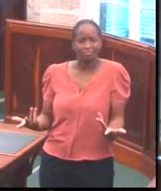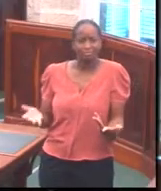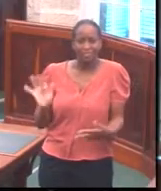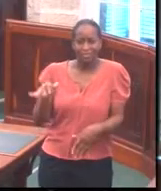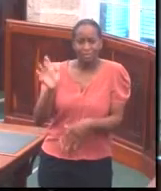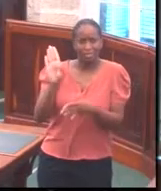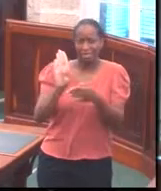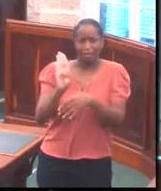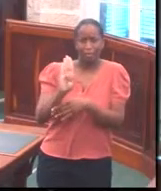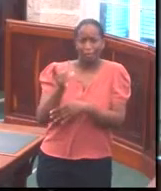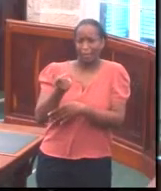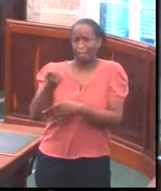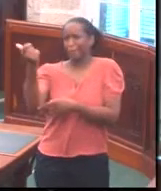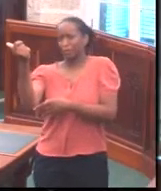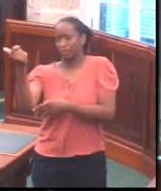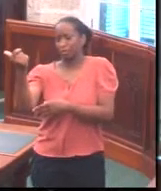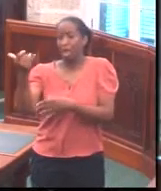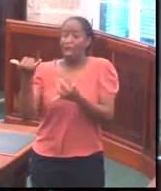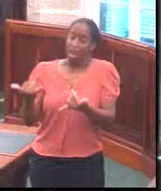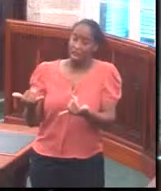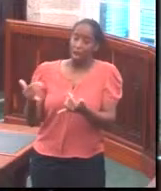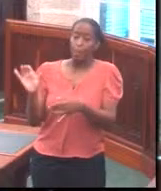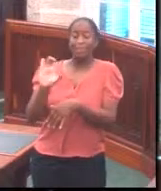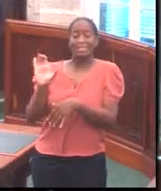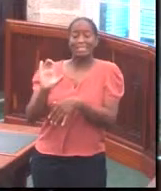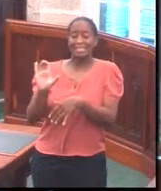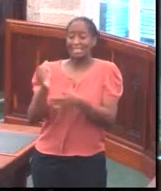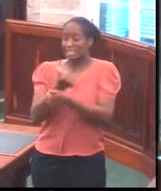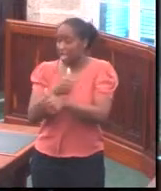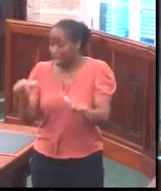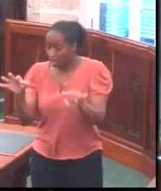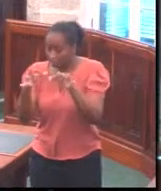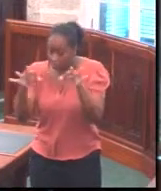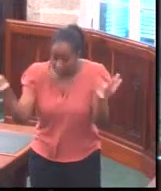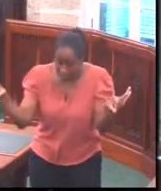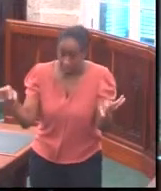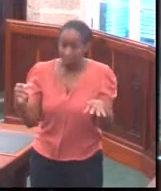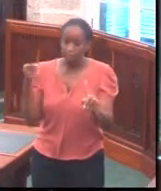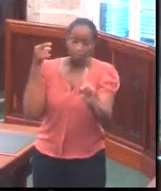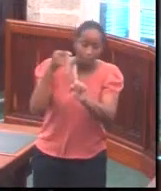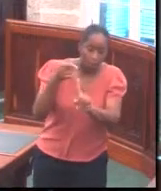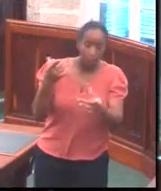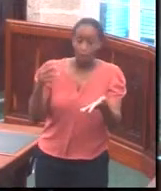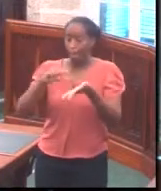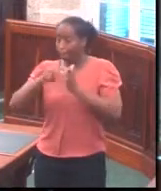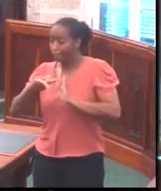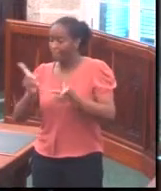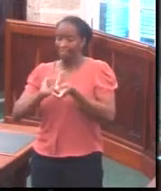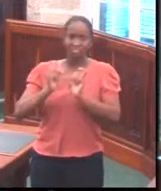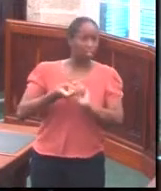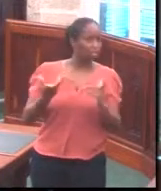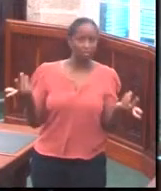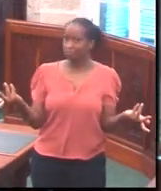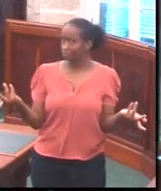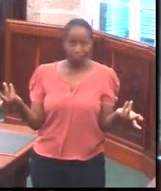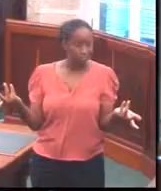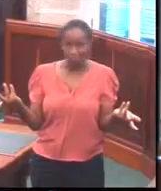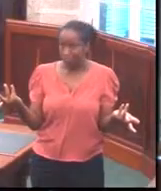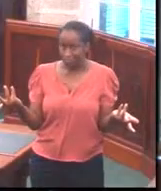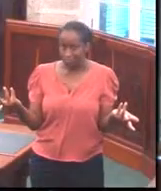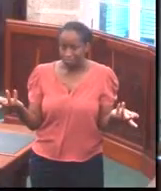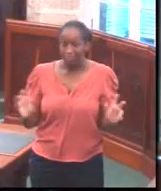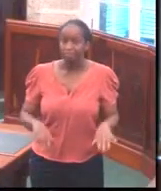being a difference in C. Nothing at all. So that any debate that you're speaking on must